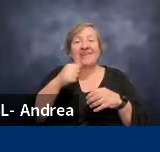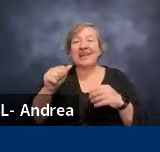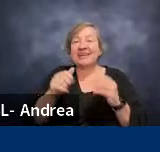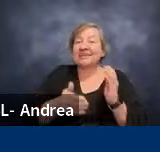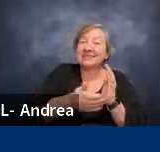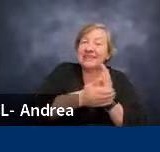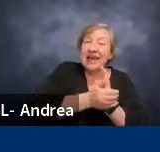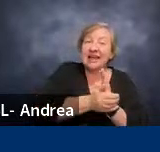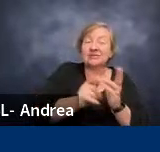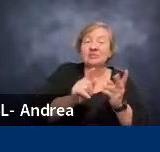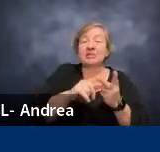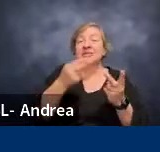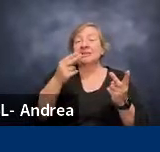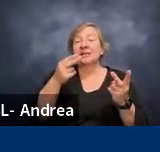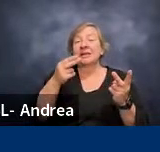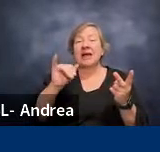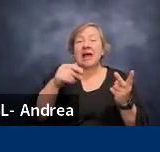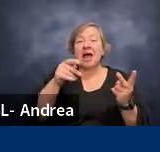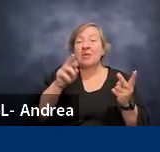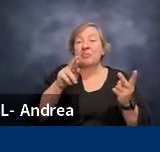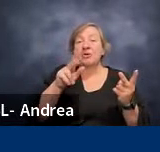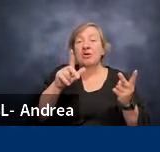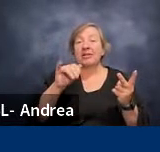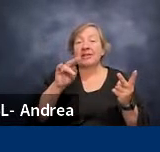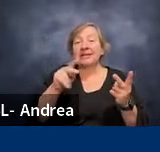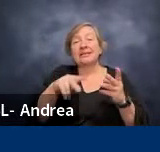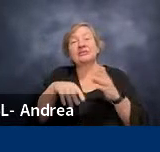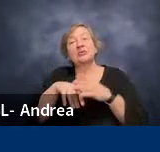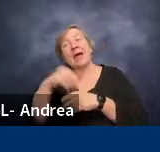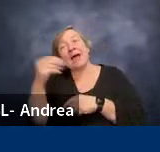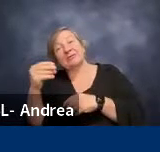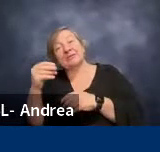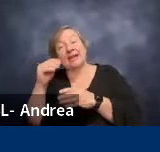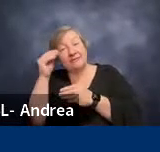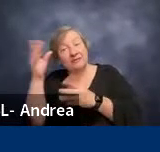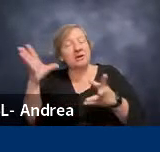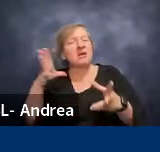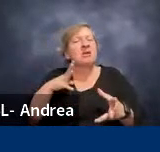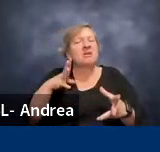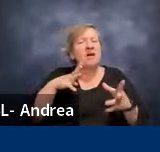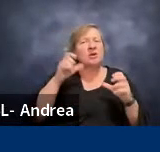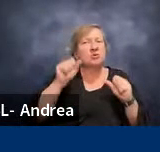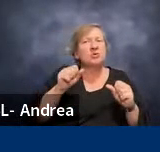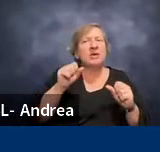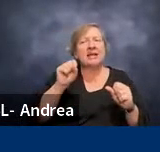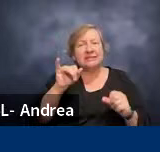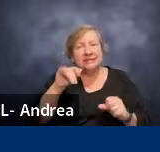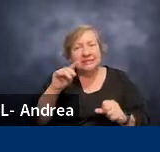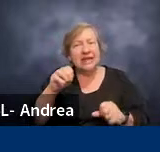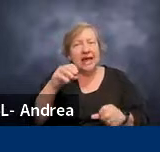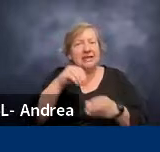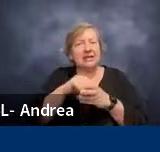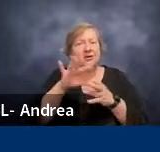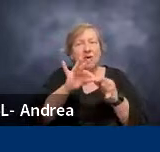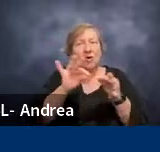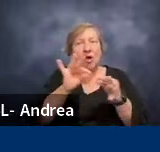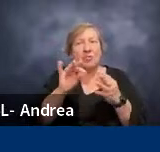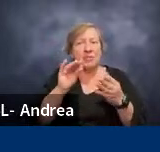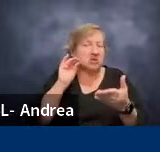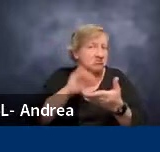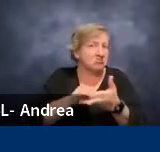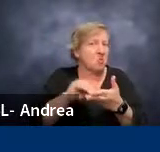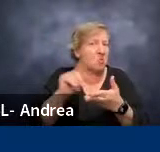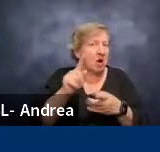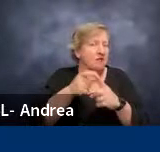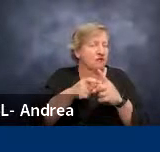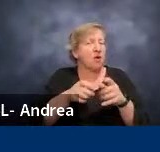to outside information. But if you do have sources, please cite those sources within your comment, because again, we will carry those forward and